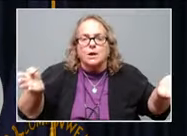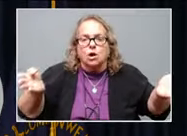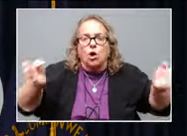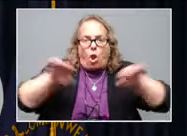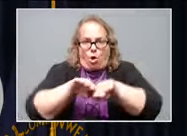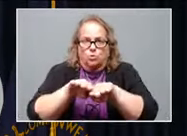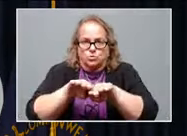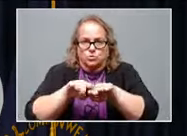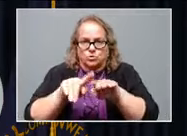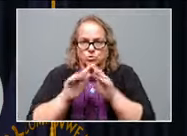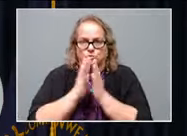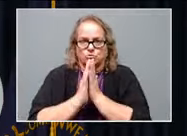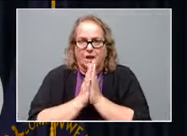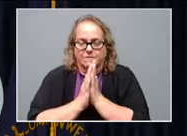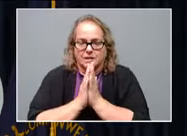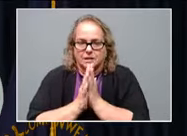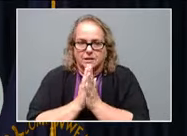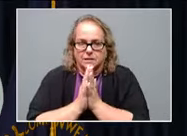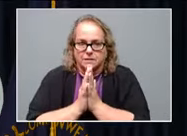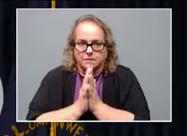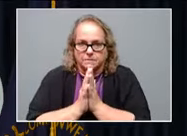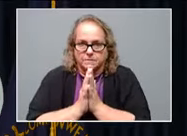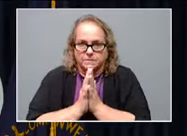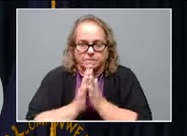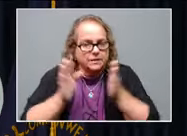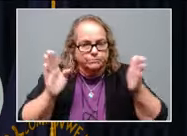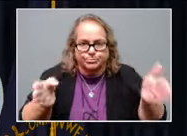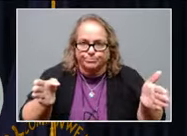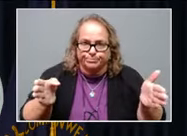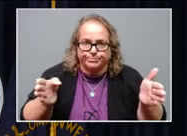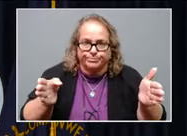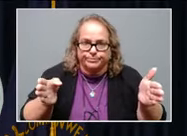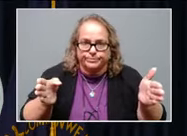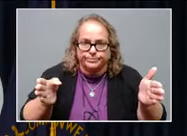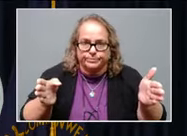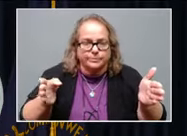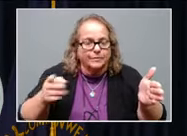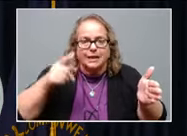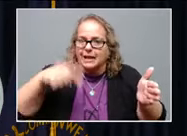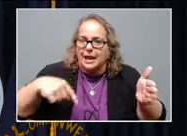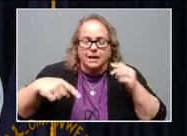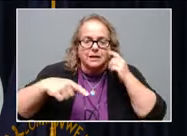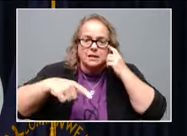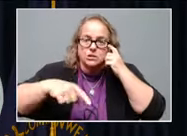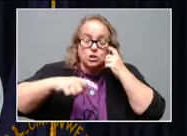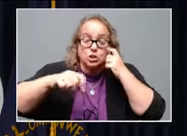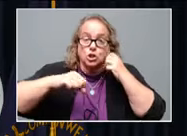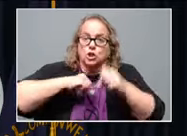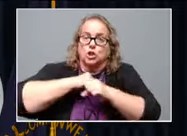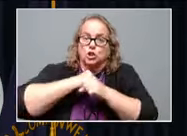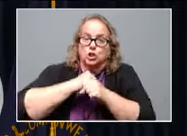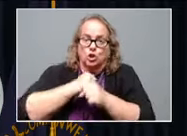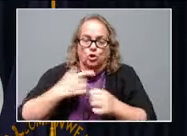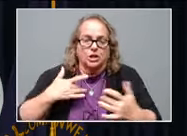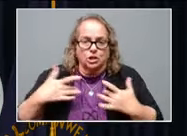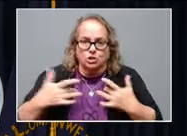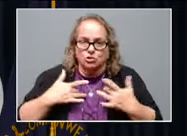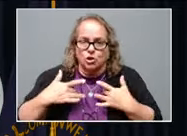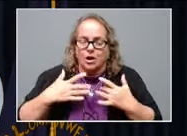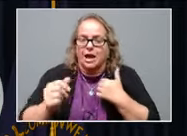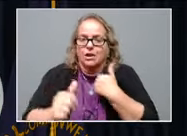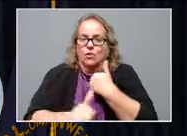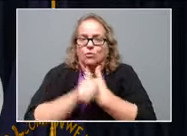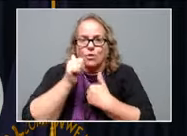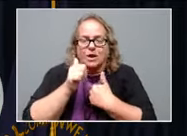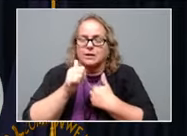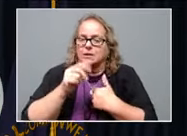traffic. It has been reviewed as a security concern and as a threat for being far too close